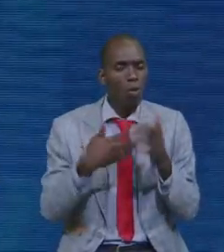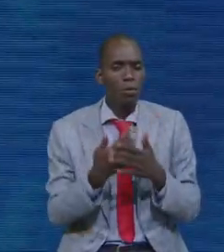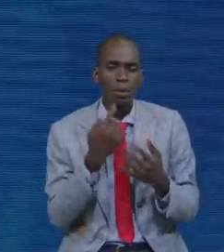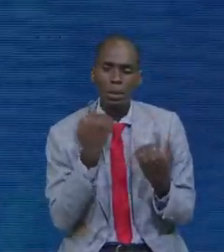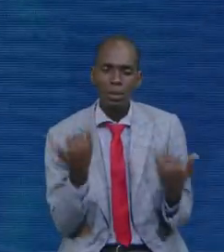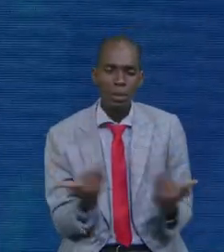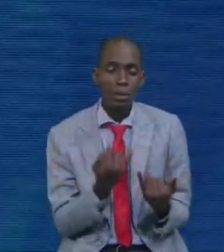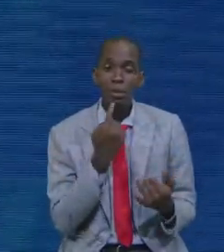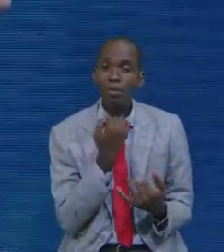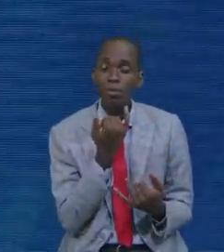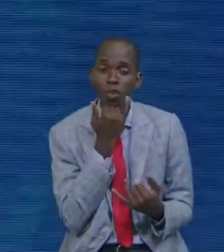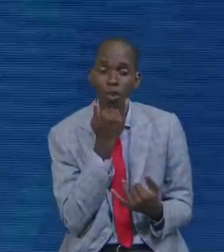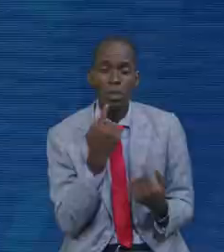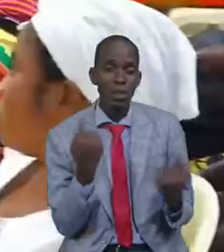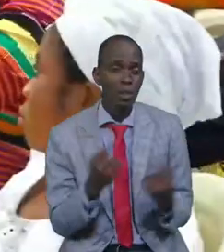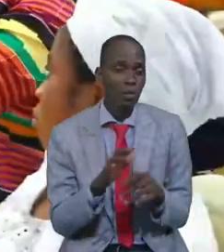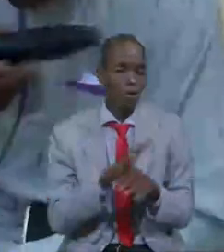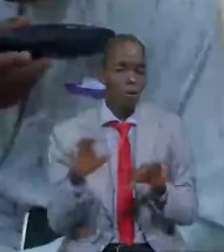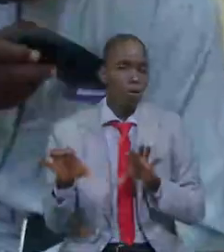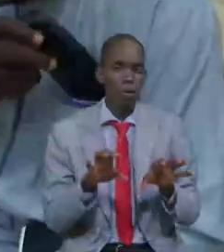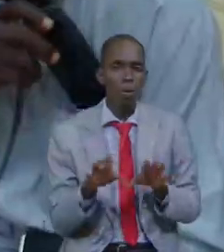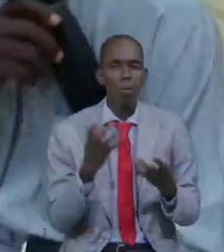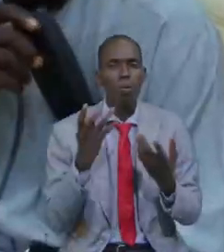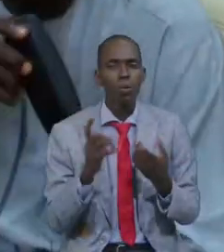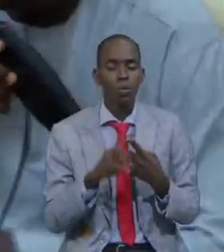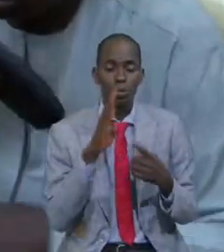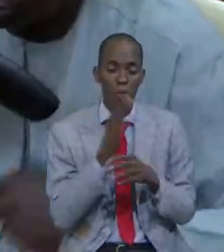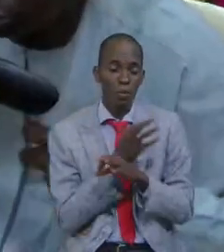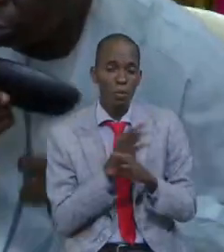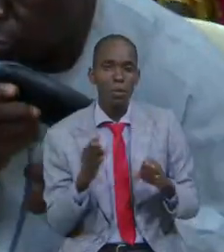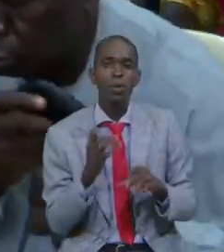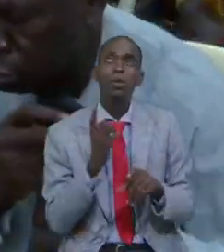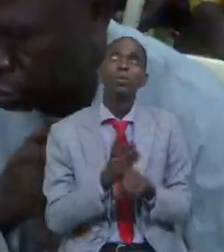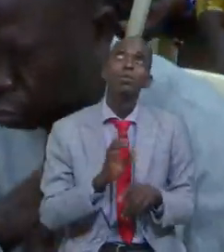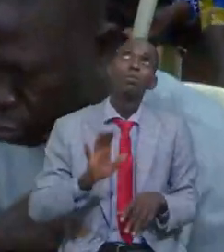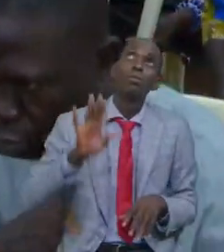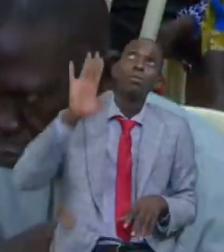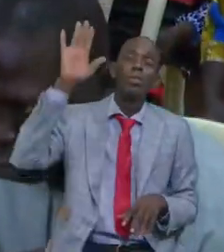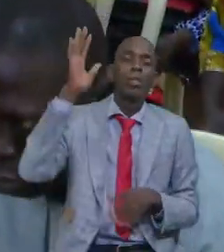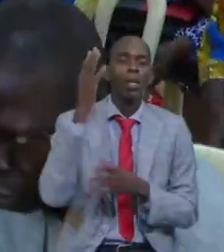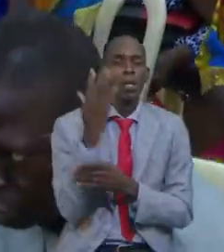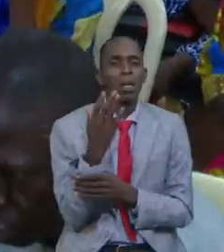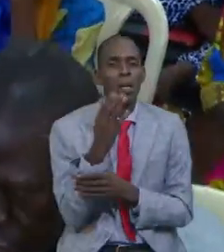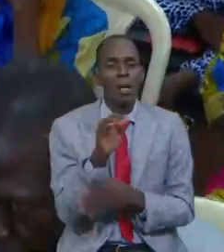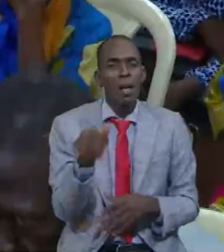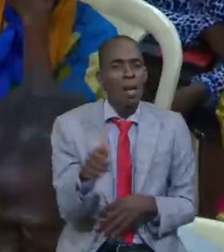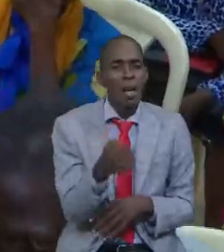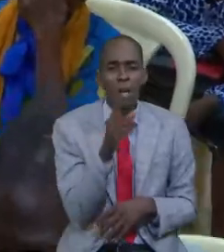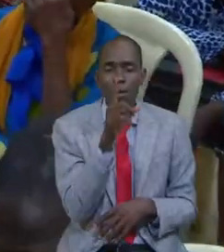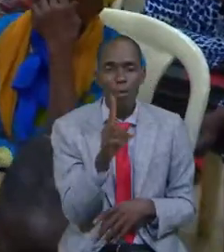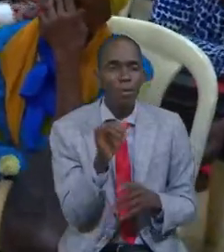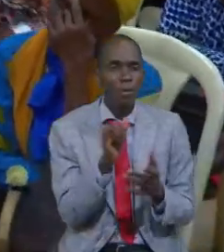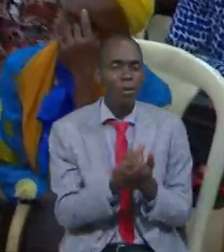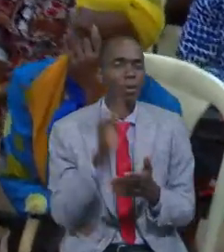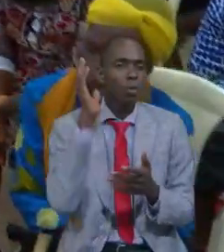be free. I want to be forgiven. Just raise up that hand. Whosoever shall